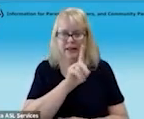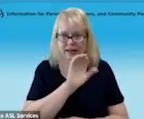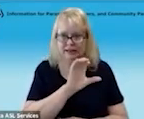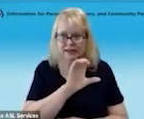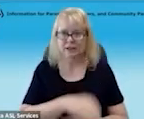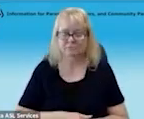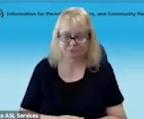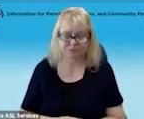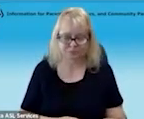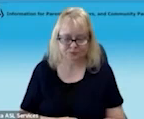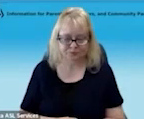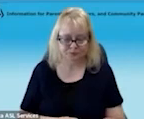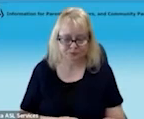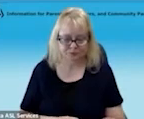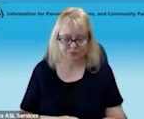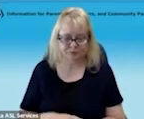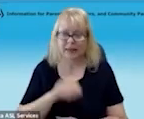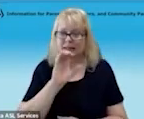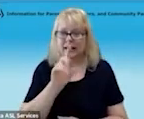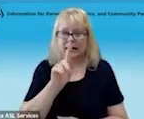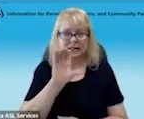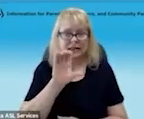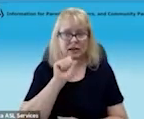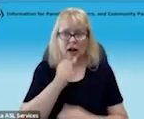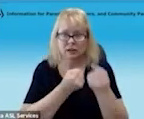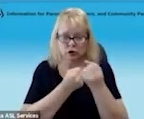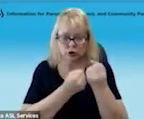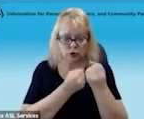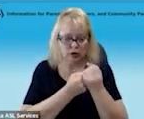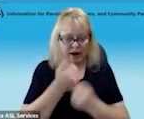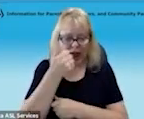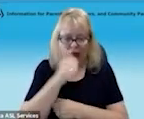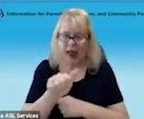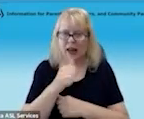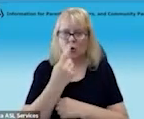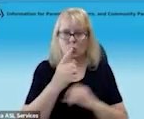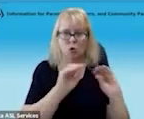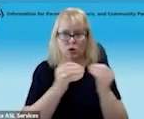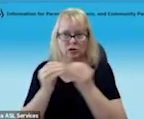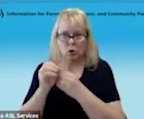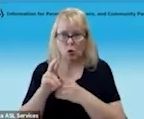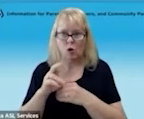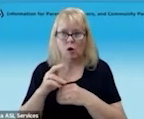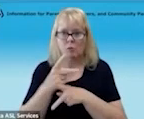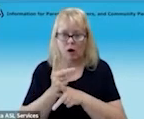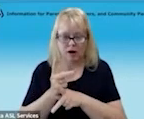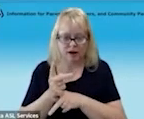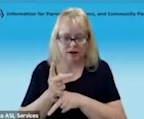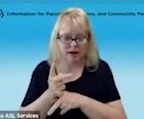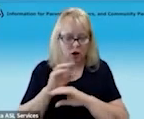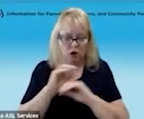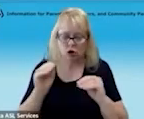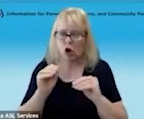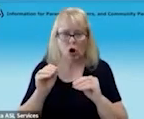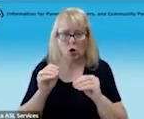the U.S. Department of Health and Human Services, also referred to as HHS, or the U.S. Centers for Disease Control and Prevention,